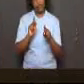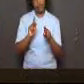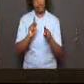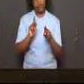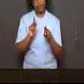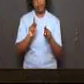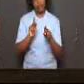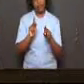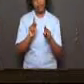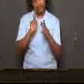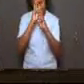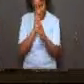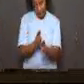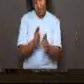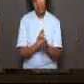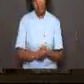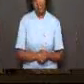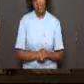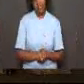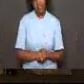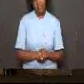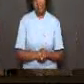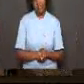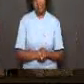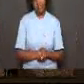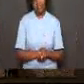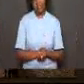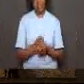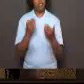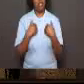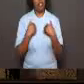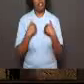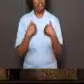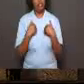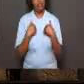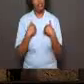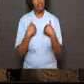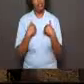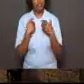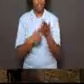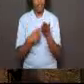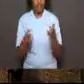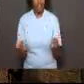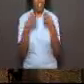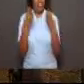Ethiopia, has done much to reconcile and resolve these